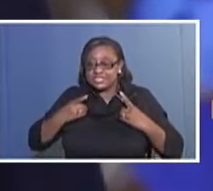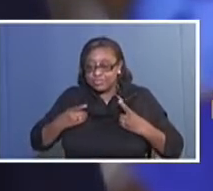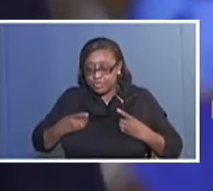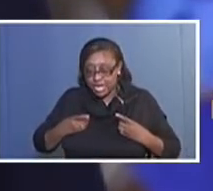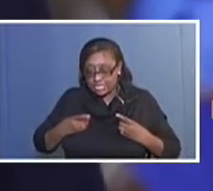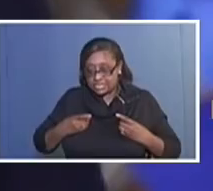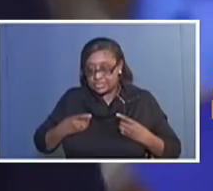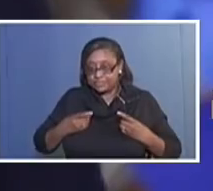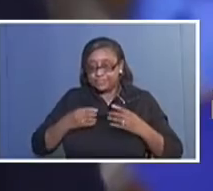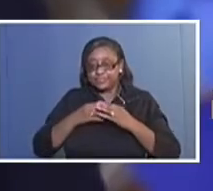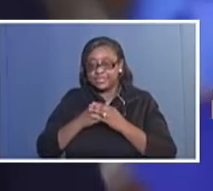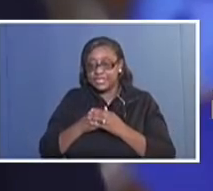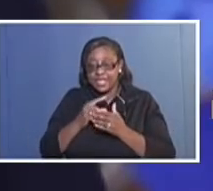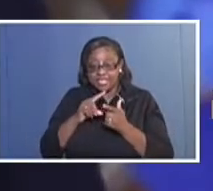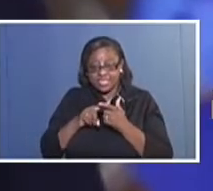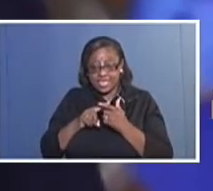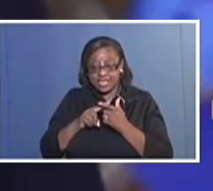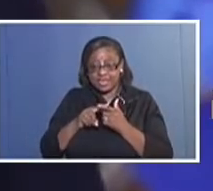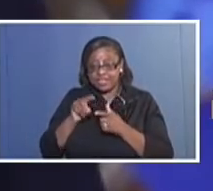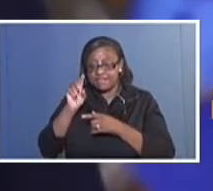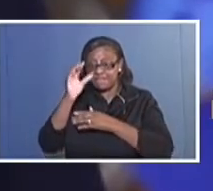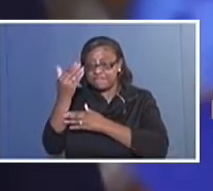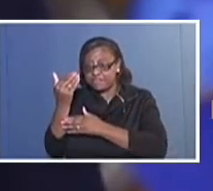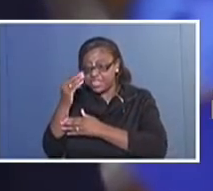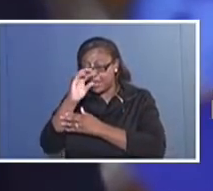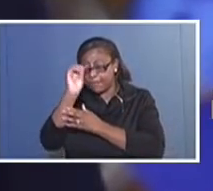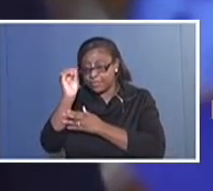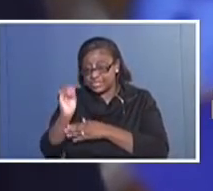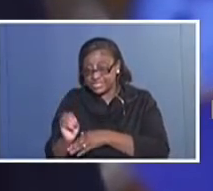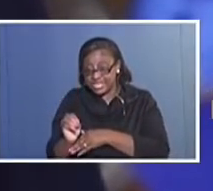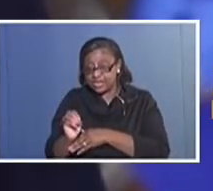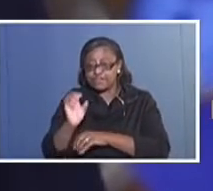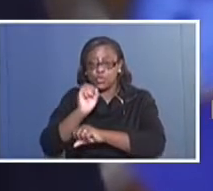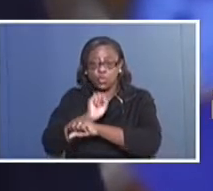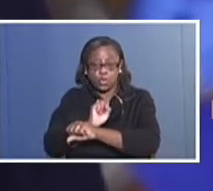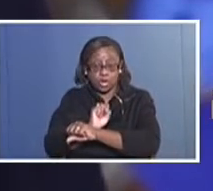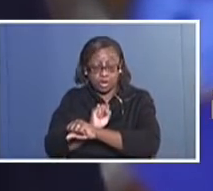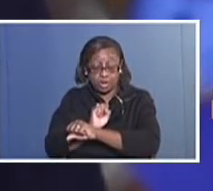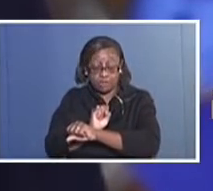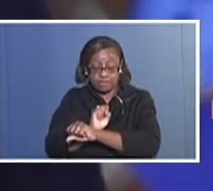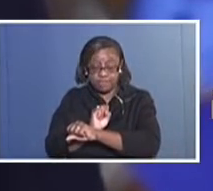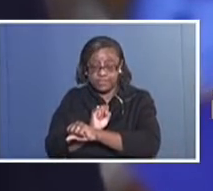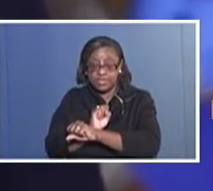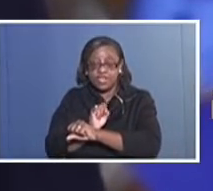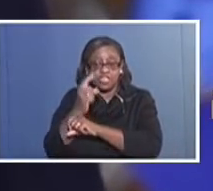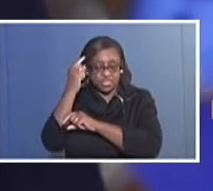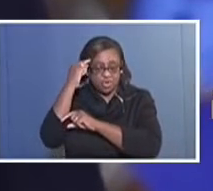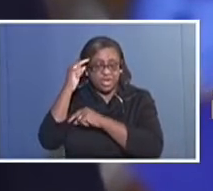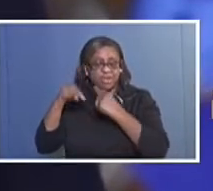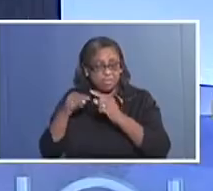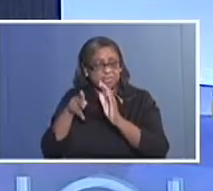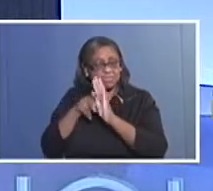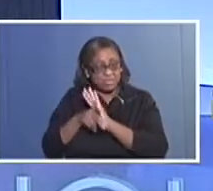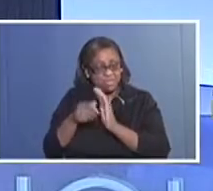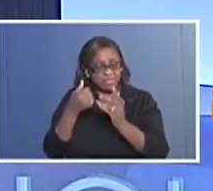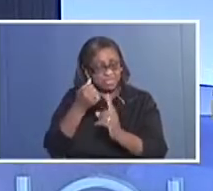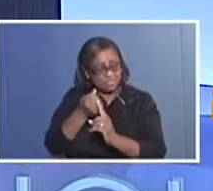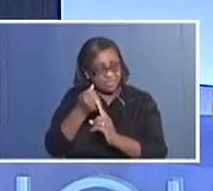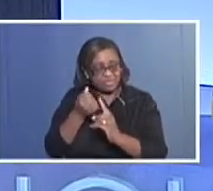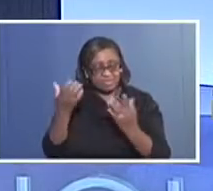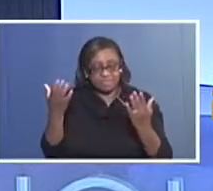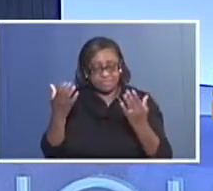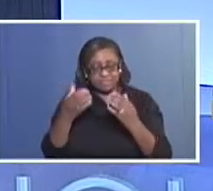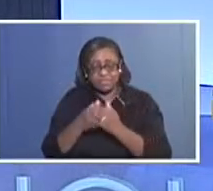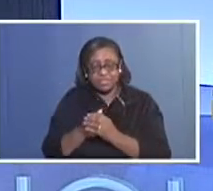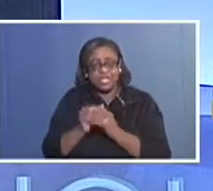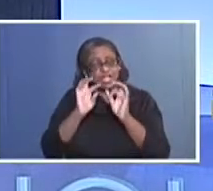episode, and nearly 15% of the medical workforce had thoughts of suicide. Well,